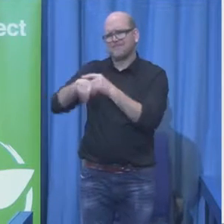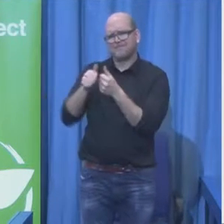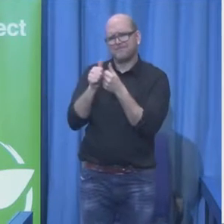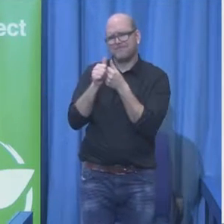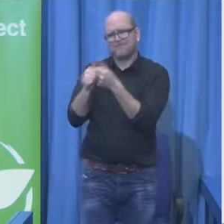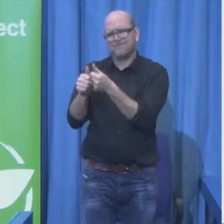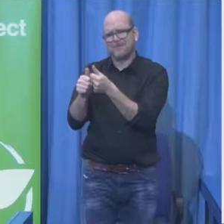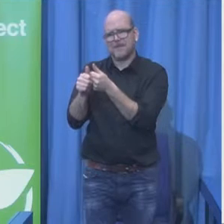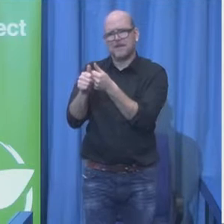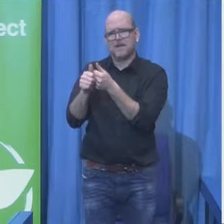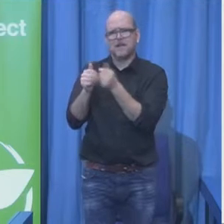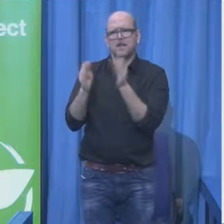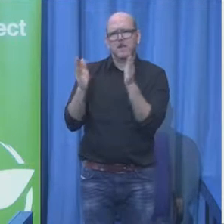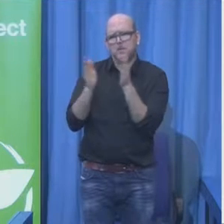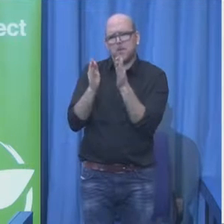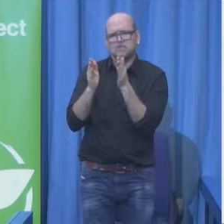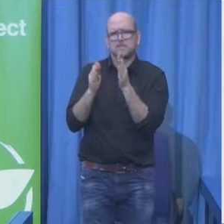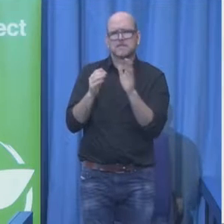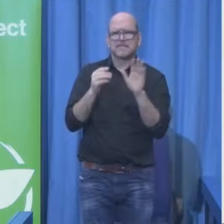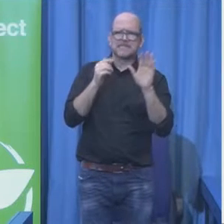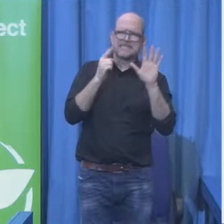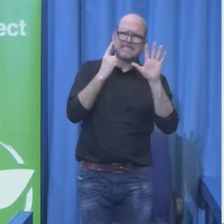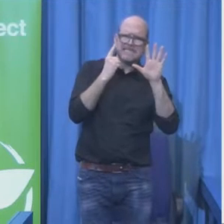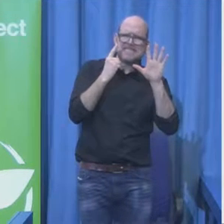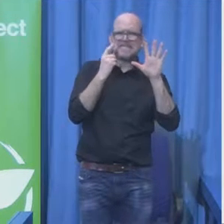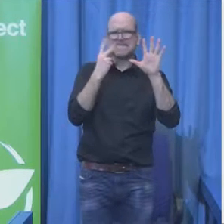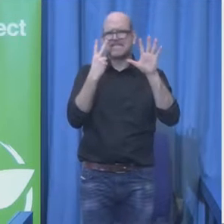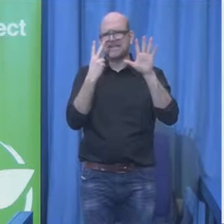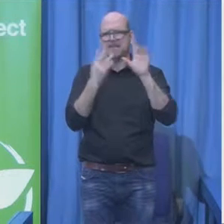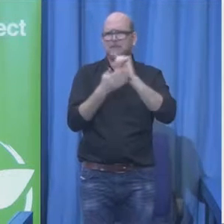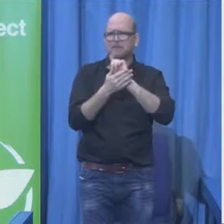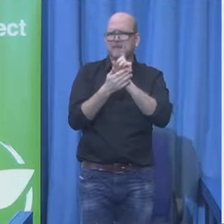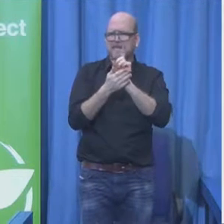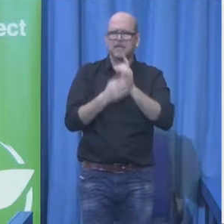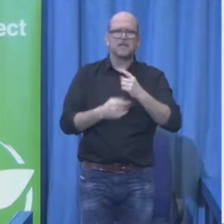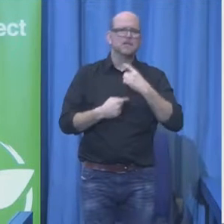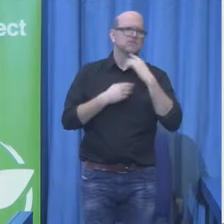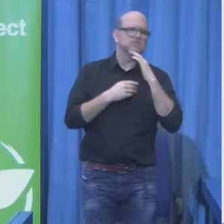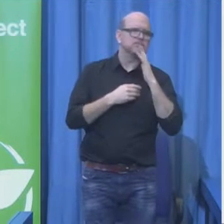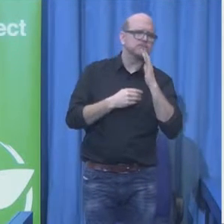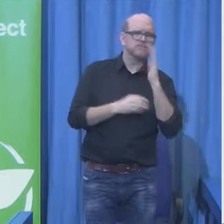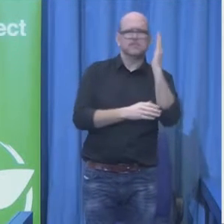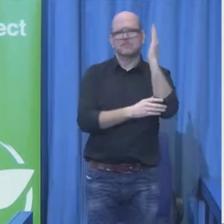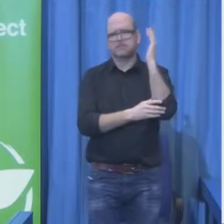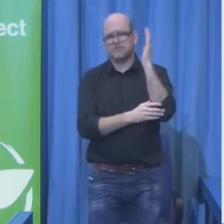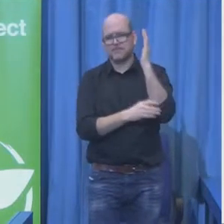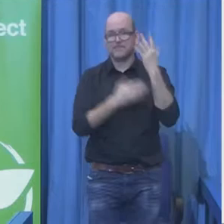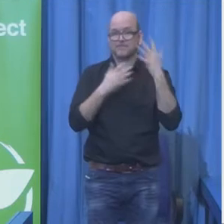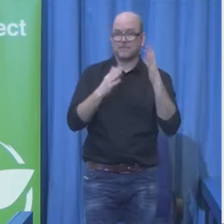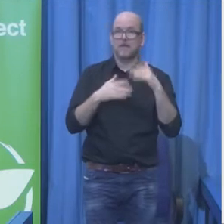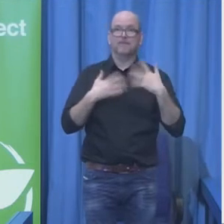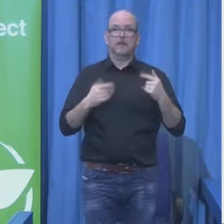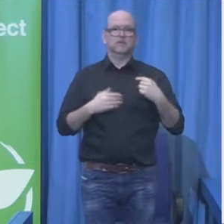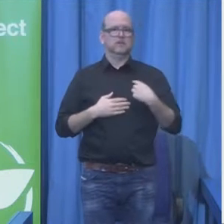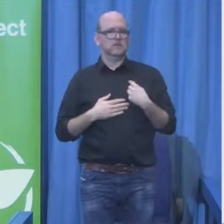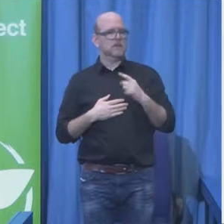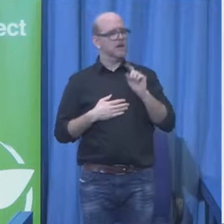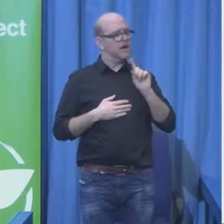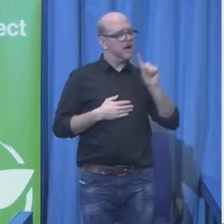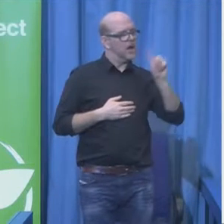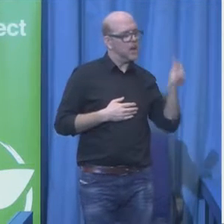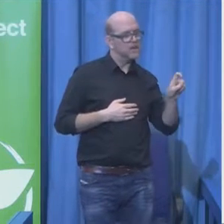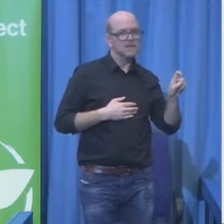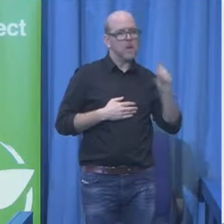6-7 minutes. I will ask each of them one or two questions which they have seen beforehand and to which they have kindly